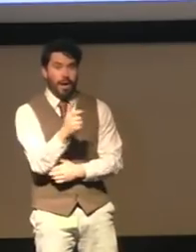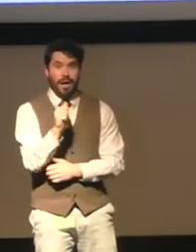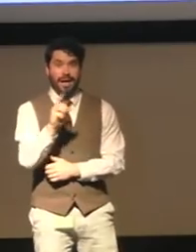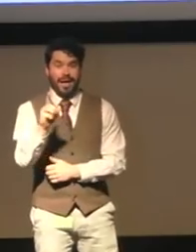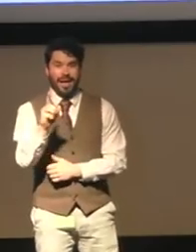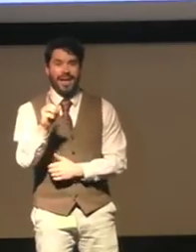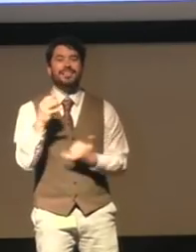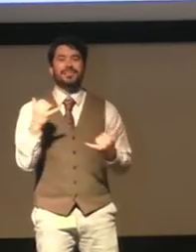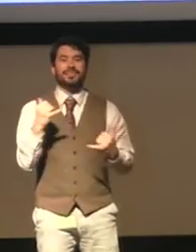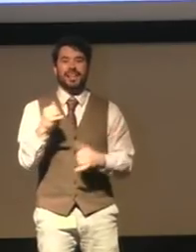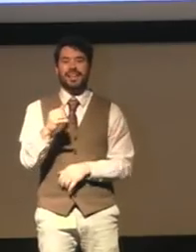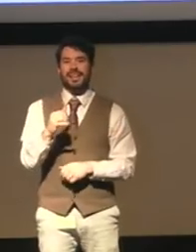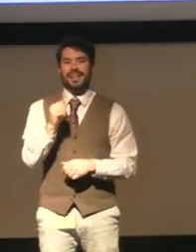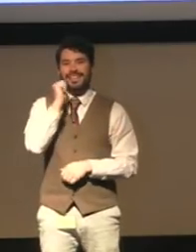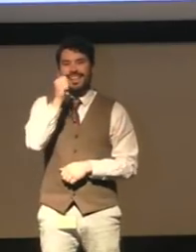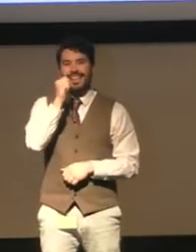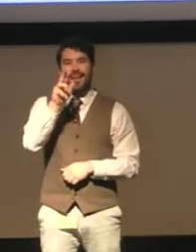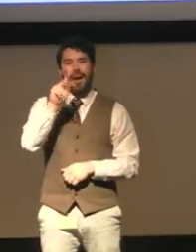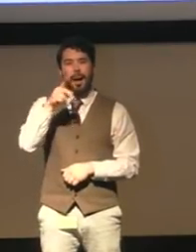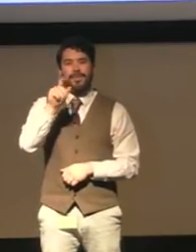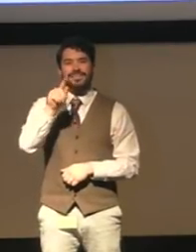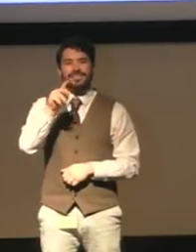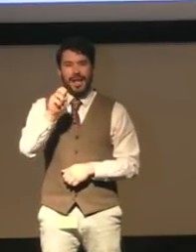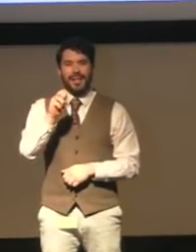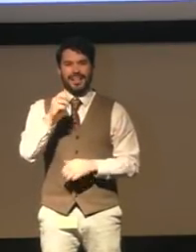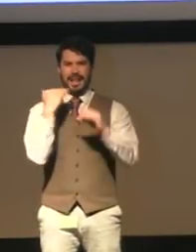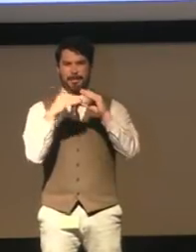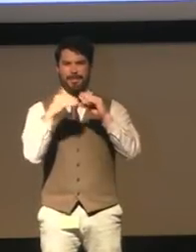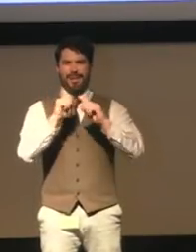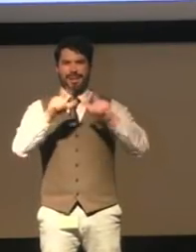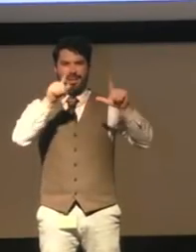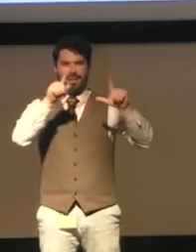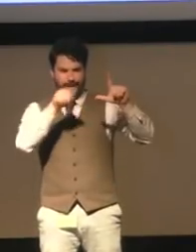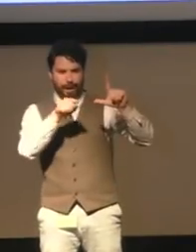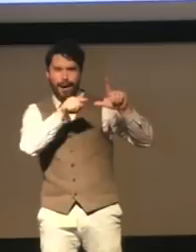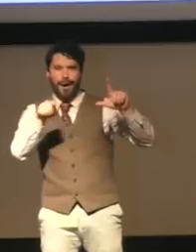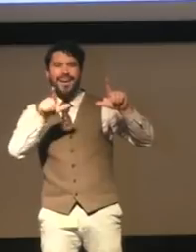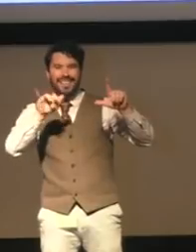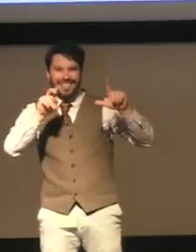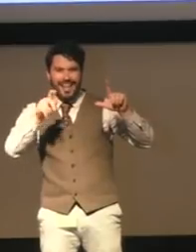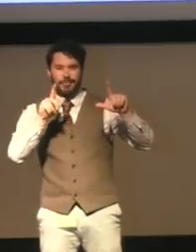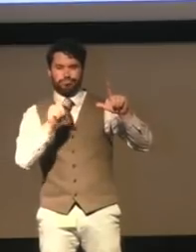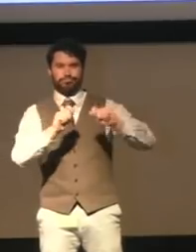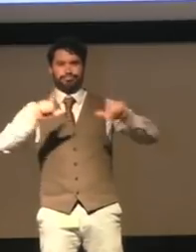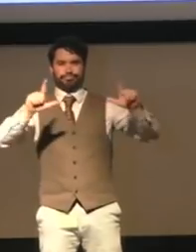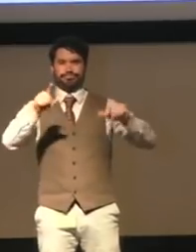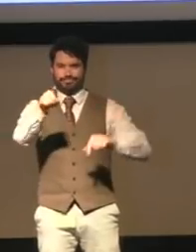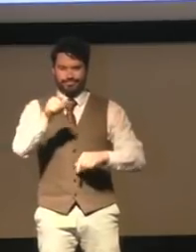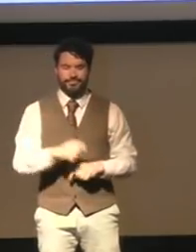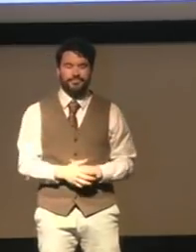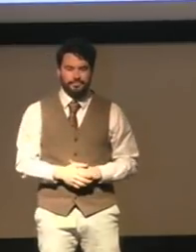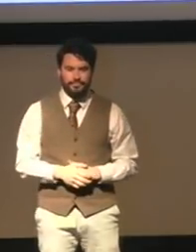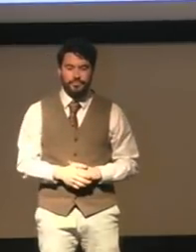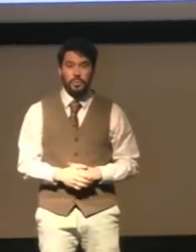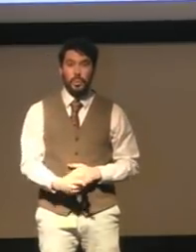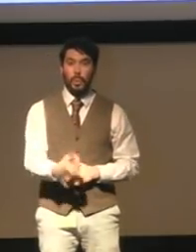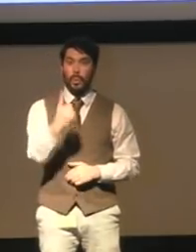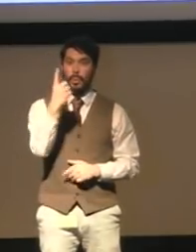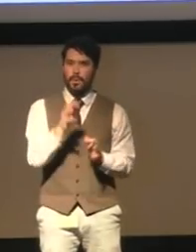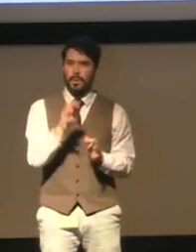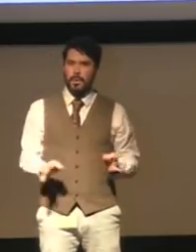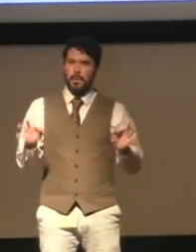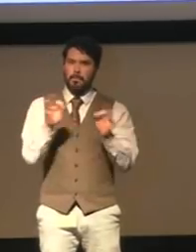today's daily COVID update. Finally, I want to tell you about one very good critical milestone that was reached this